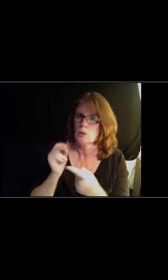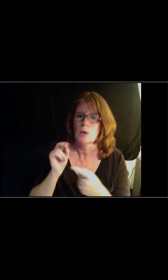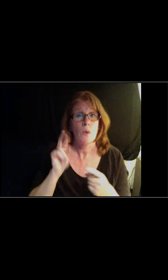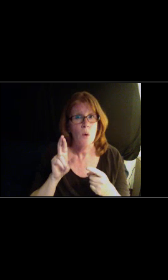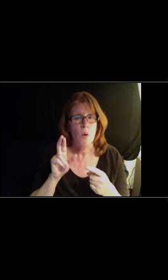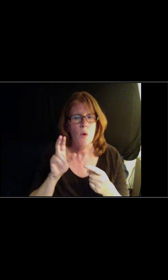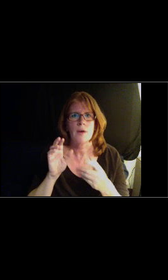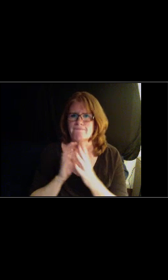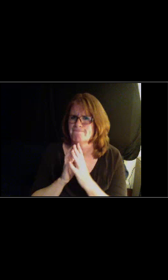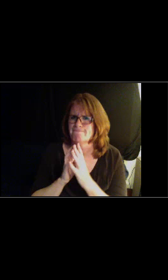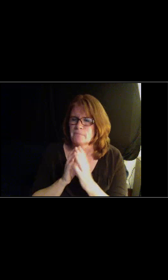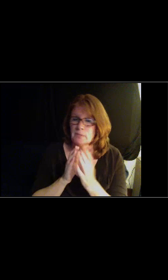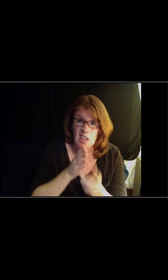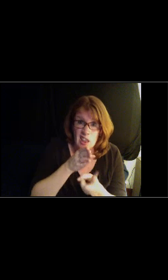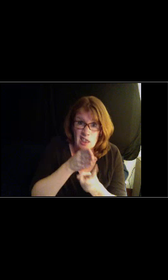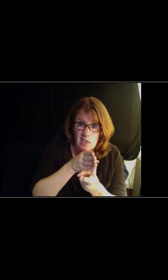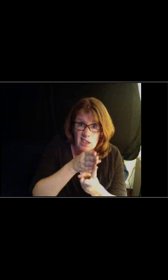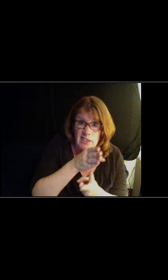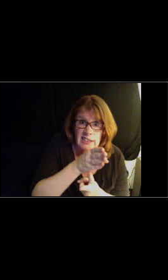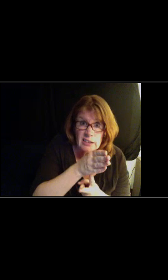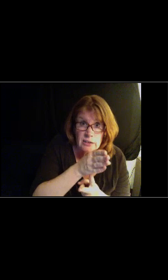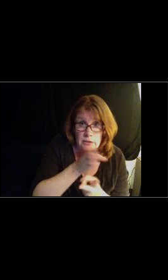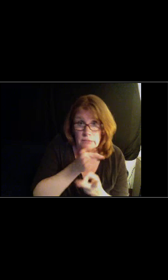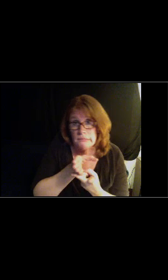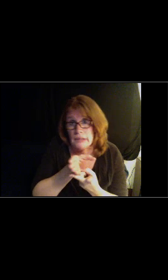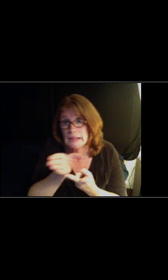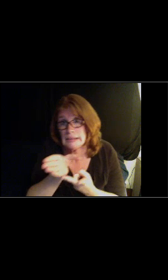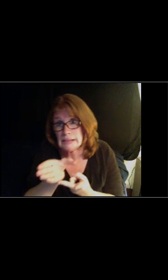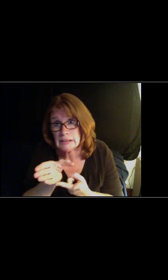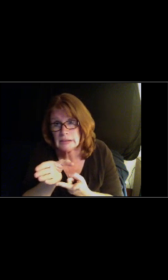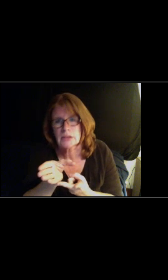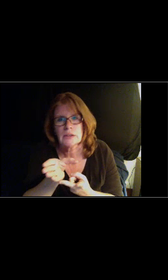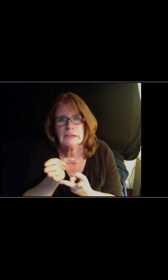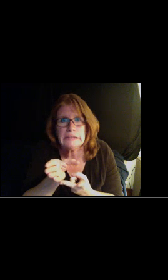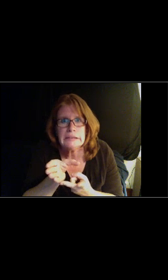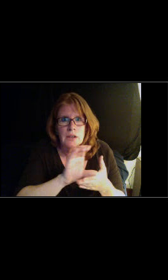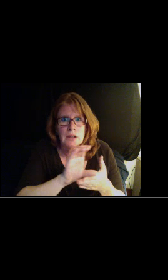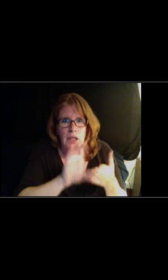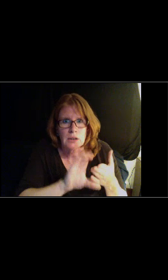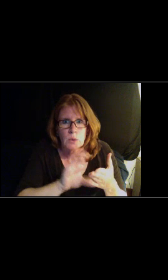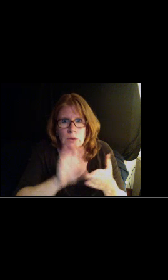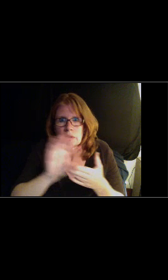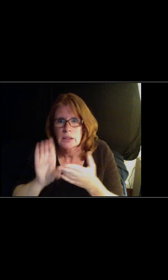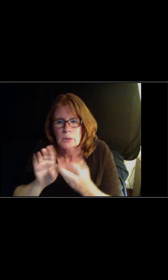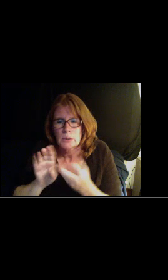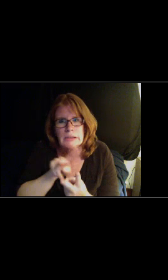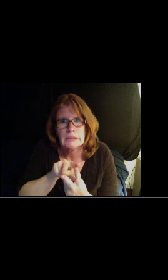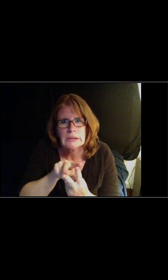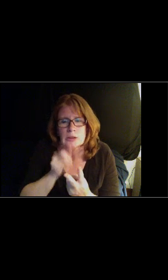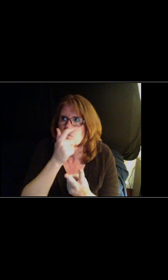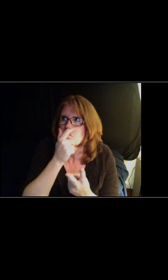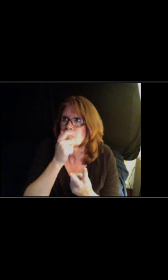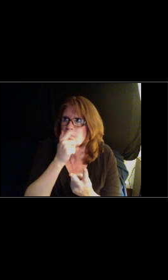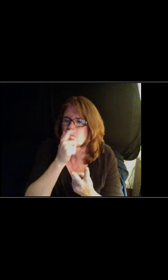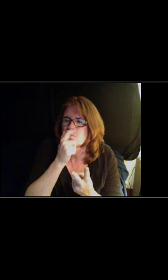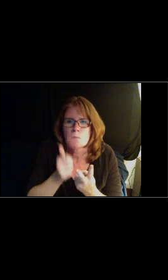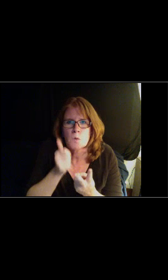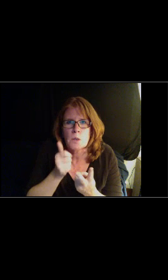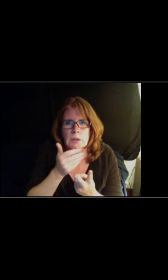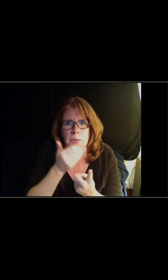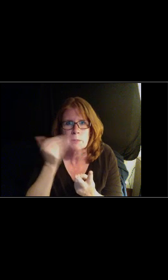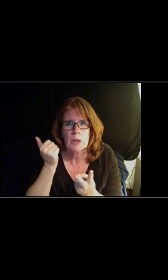of situations. Or if you have a value conflict, how do you handle that? Particularly if you have multiple, and then you